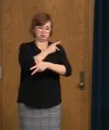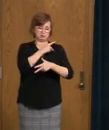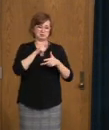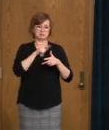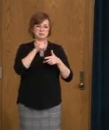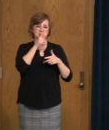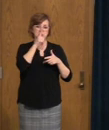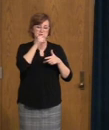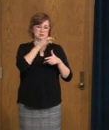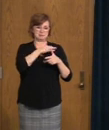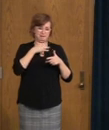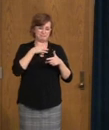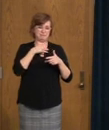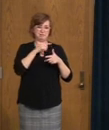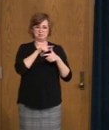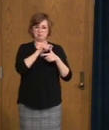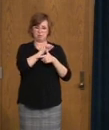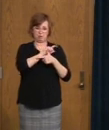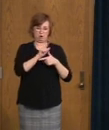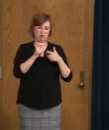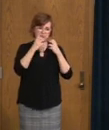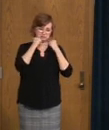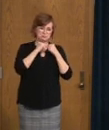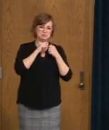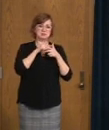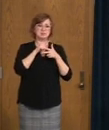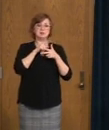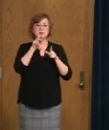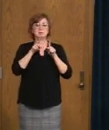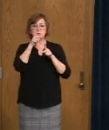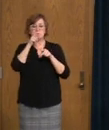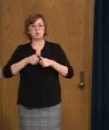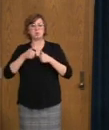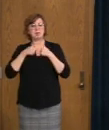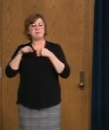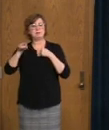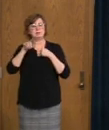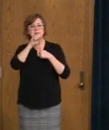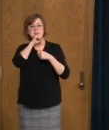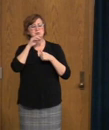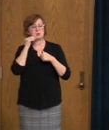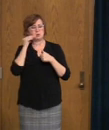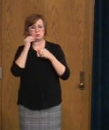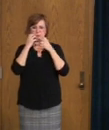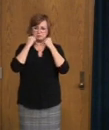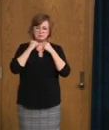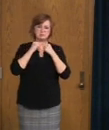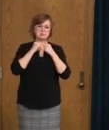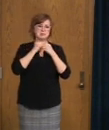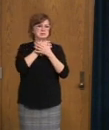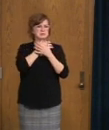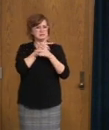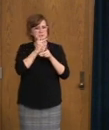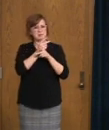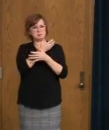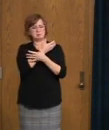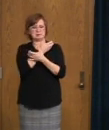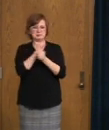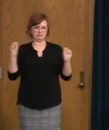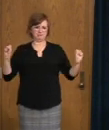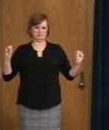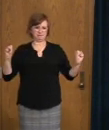all of our healthcare workers is always top of mind as we plan and activate any surge activities. We